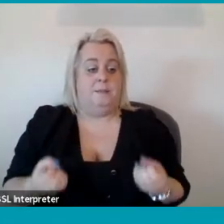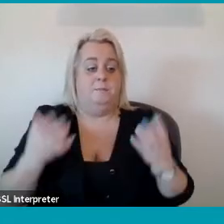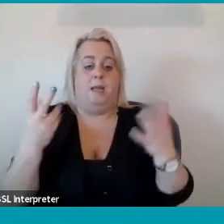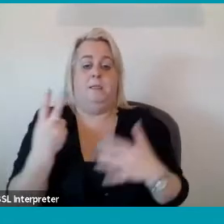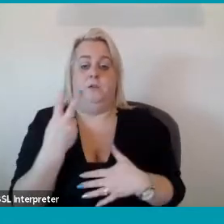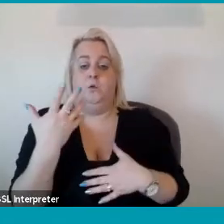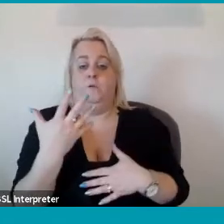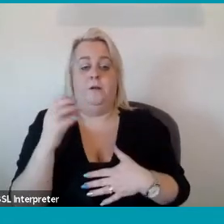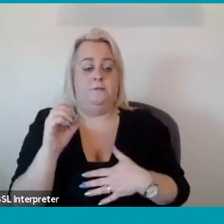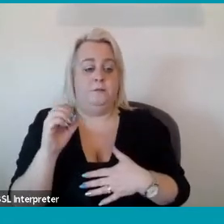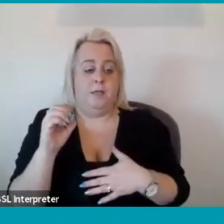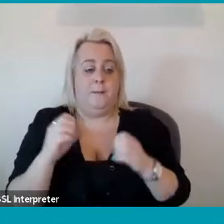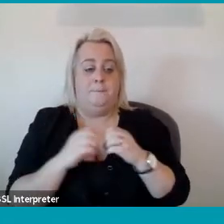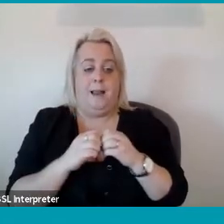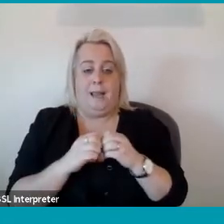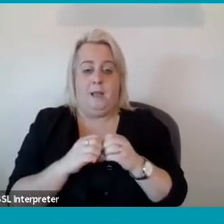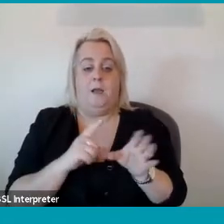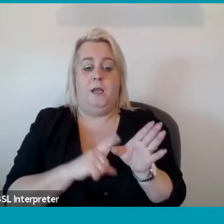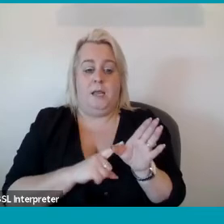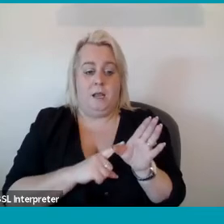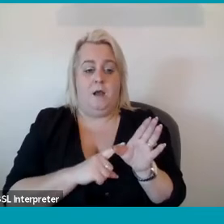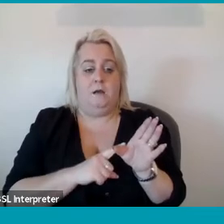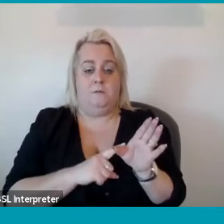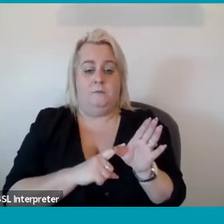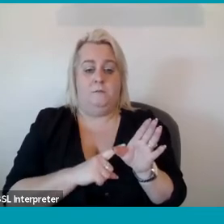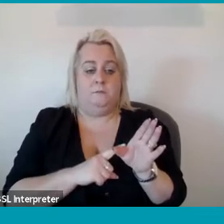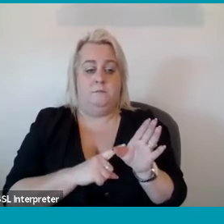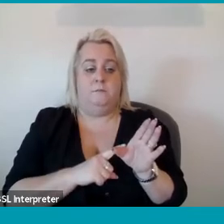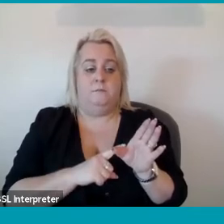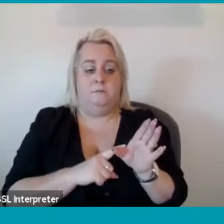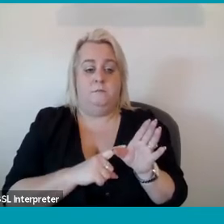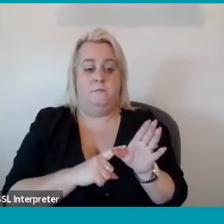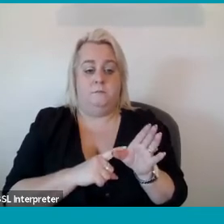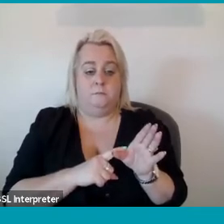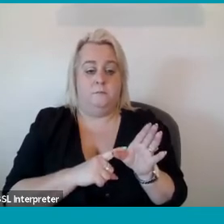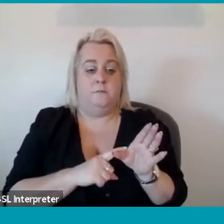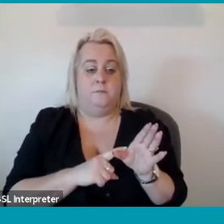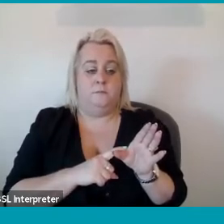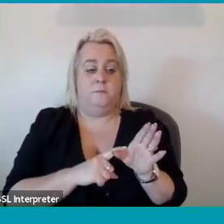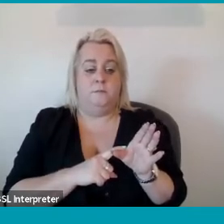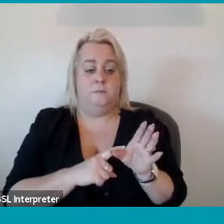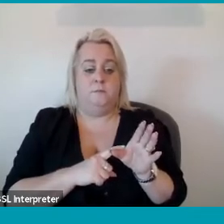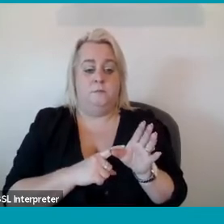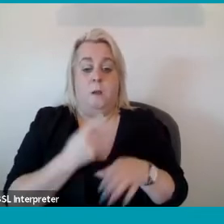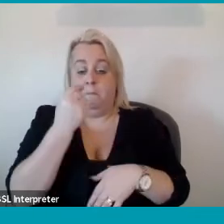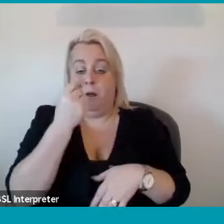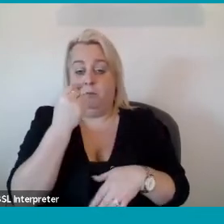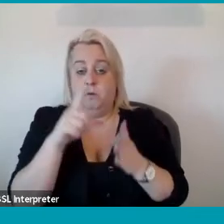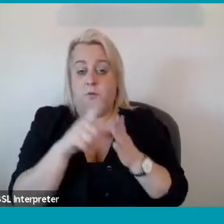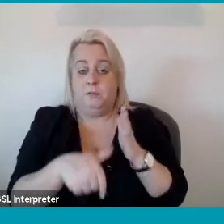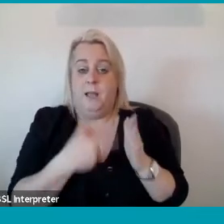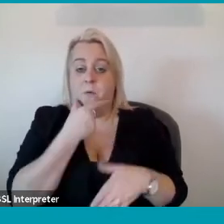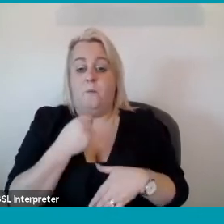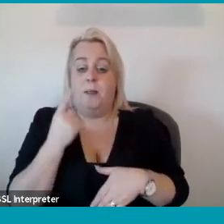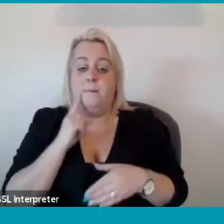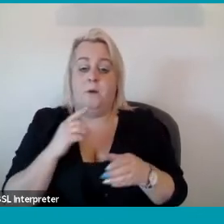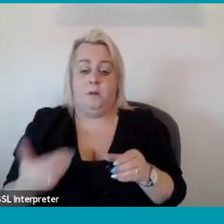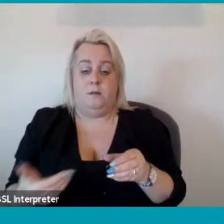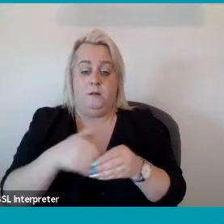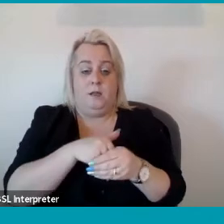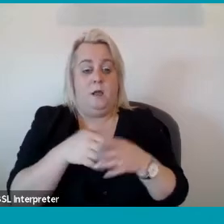for organisations to be missing out on. And so having disabled people within our organisations that have